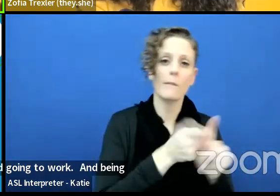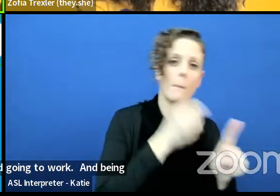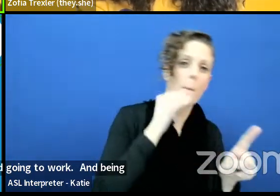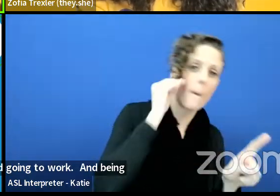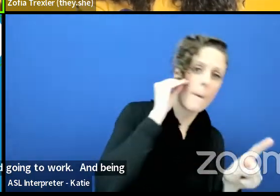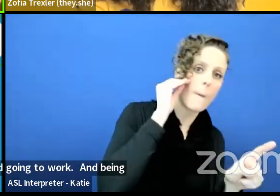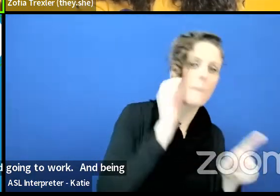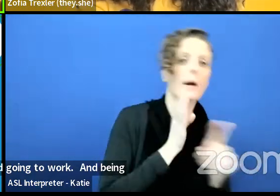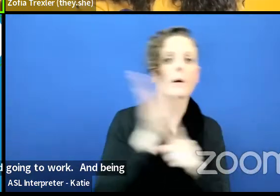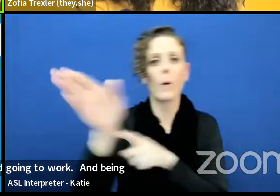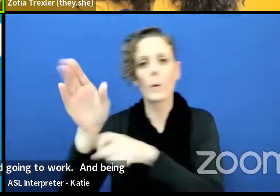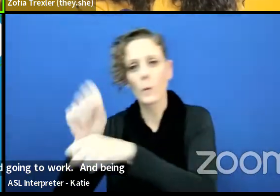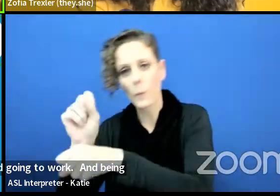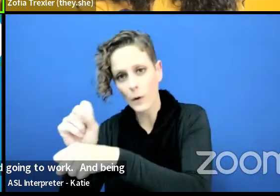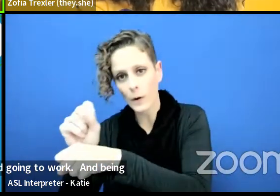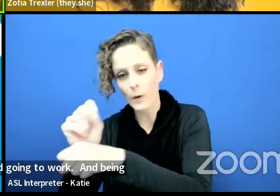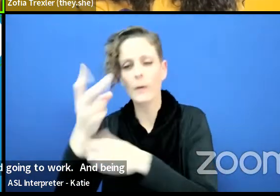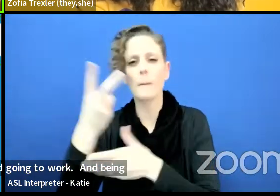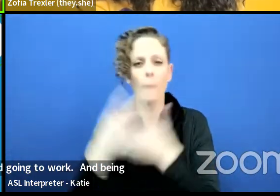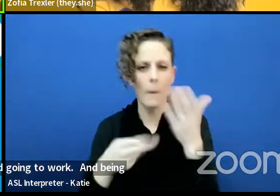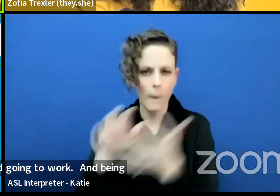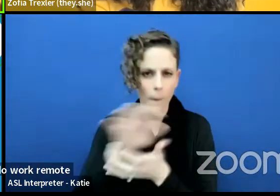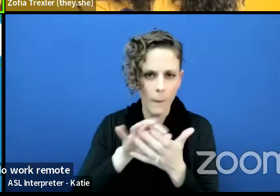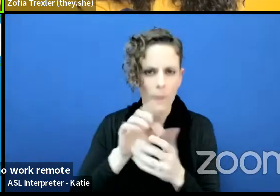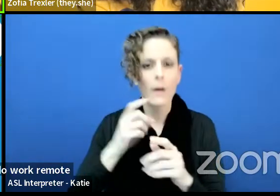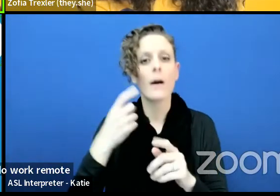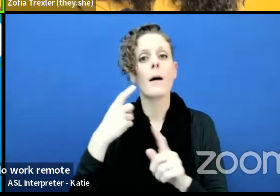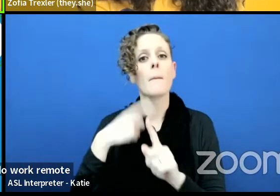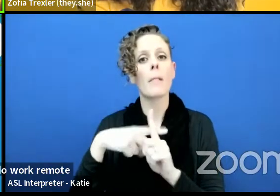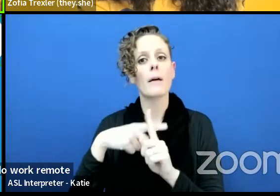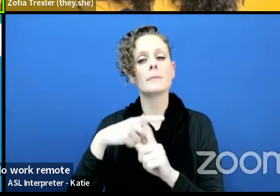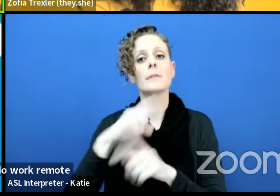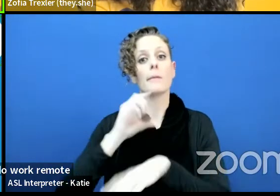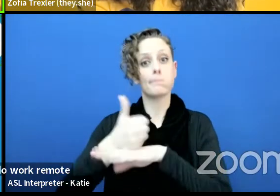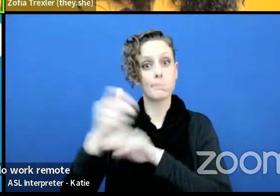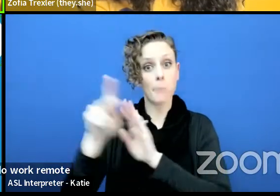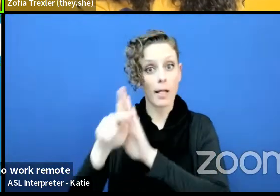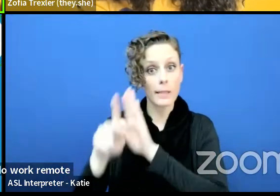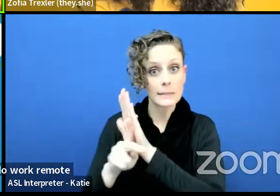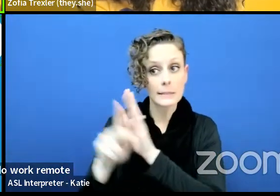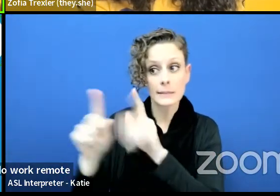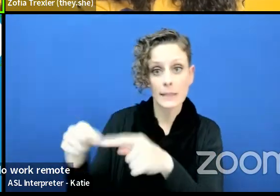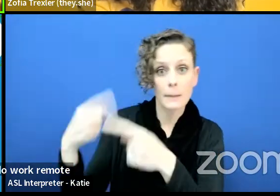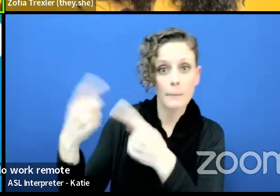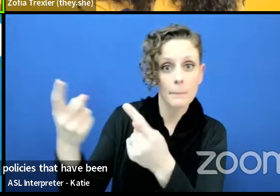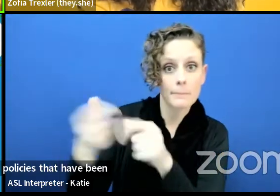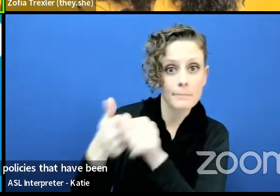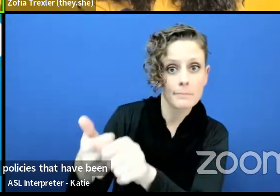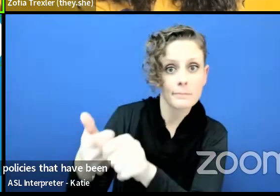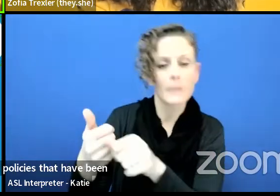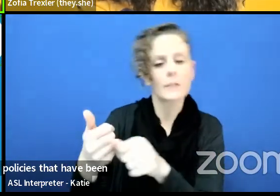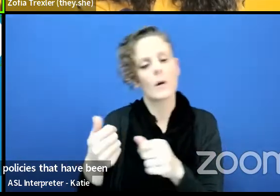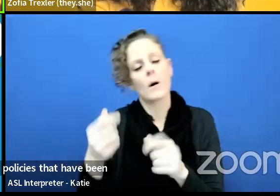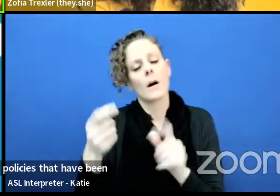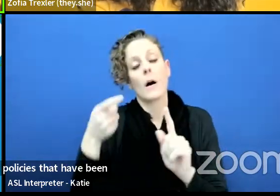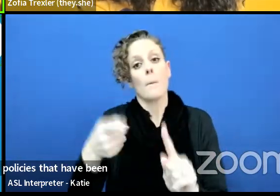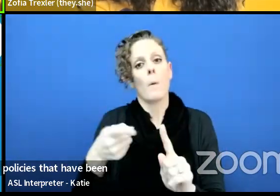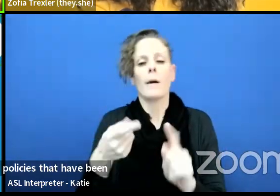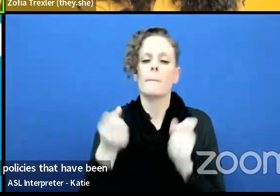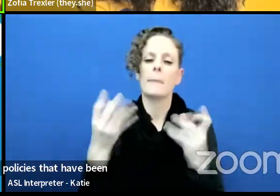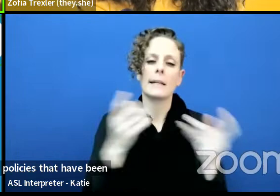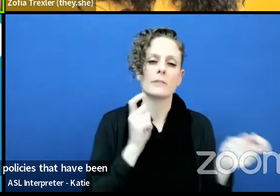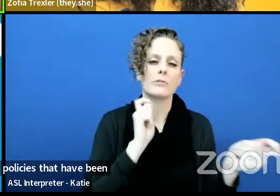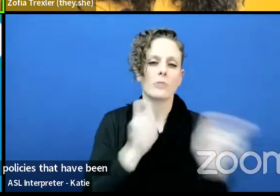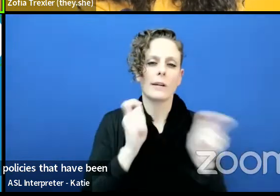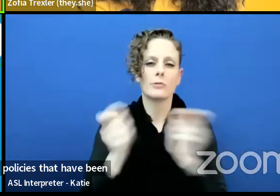remotely, as well as different policies that have been implemented. So there's been a lot of changes that have occurred. And I